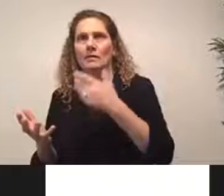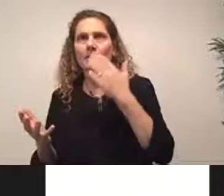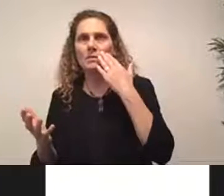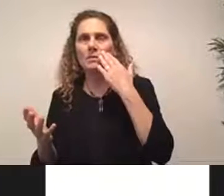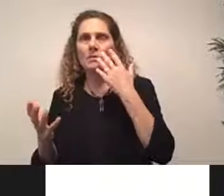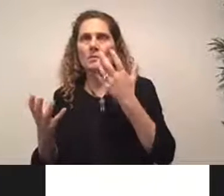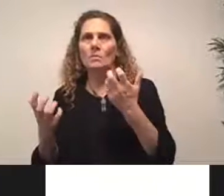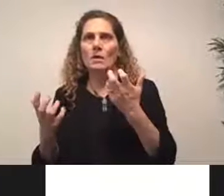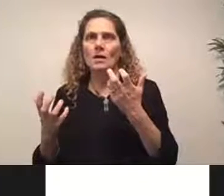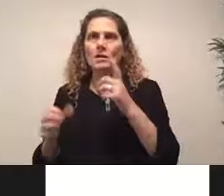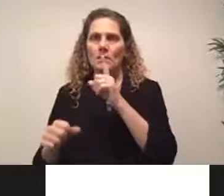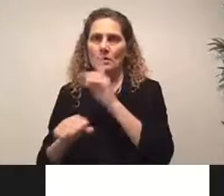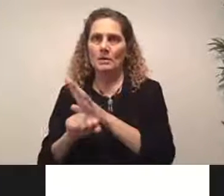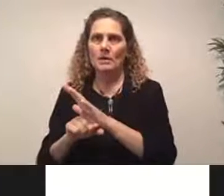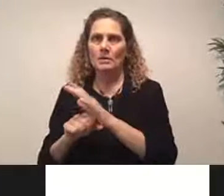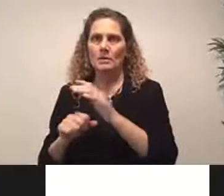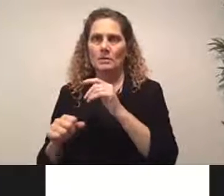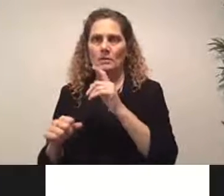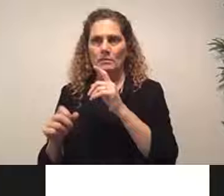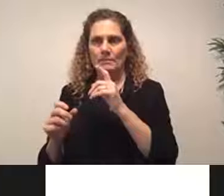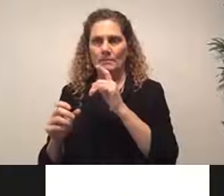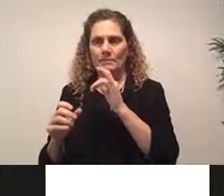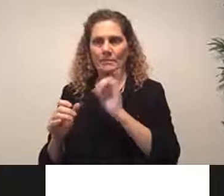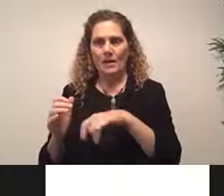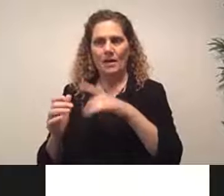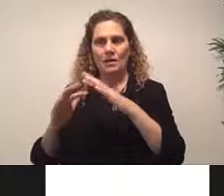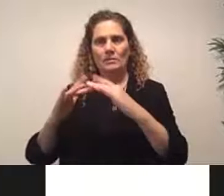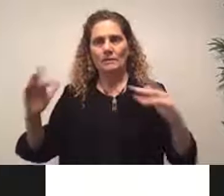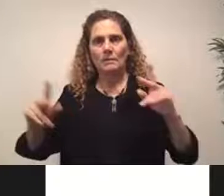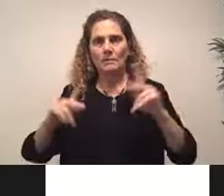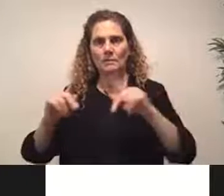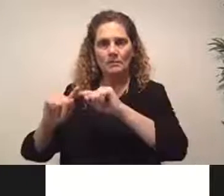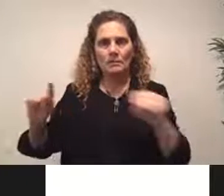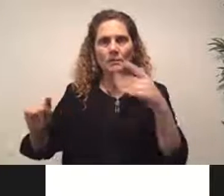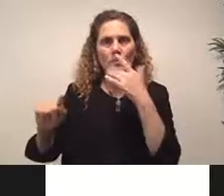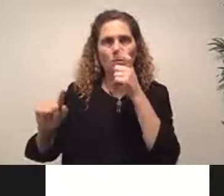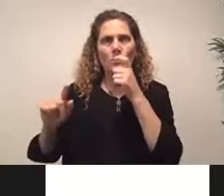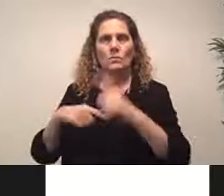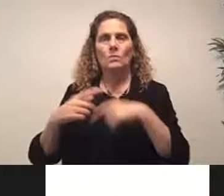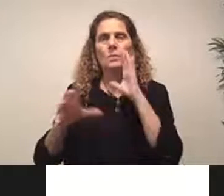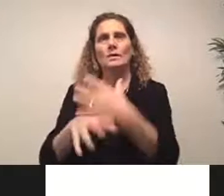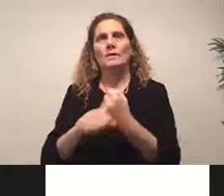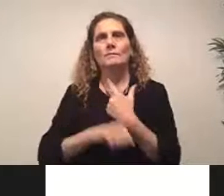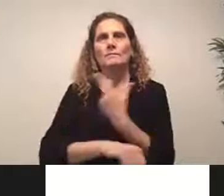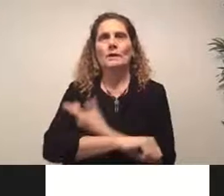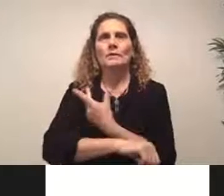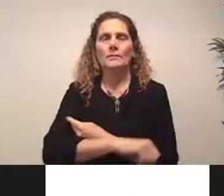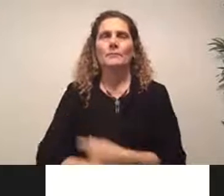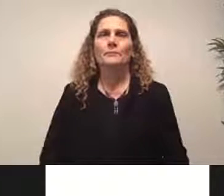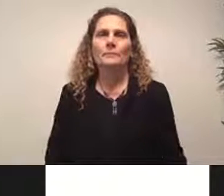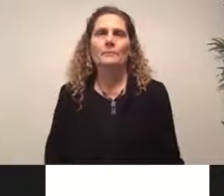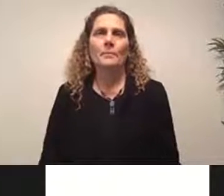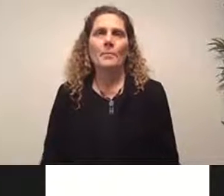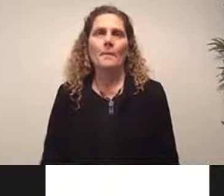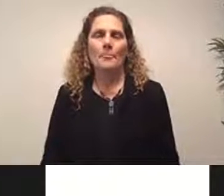way. And so with that, I'm going to turn over to Dr. Weston, who as always provides a lot of great information for us. Dr. Weston. All right,